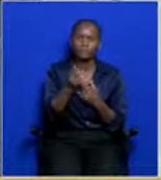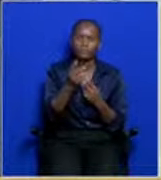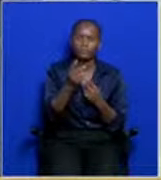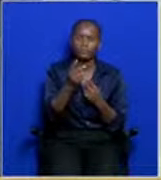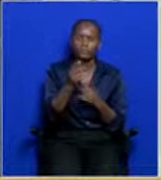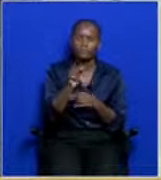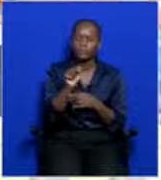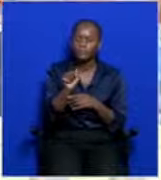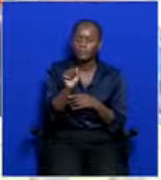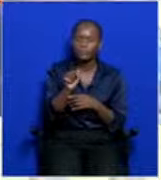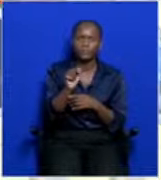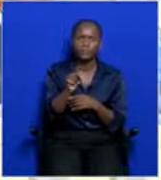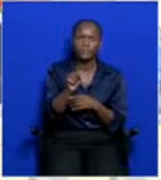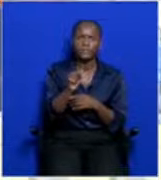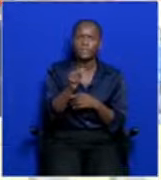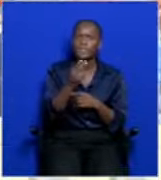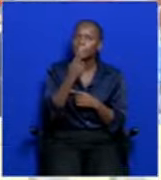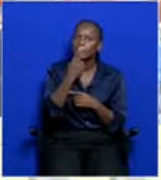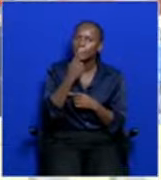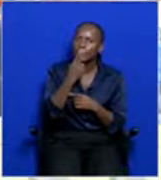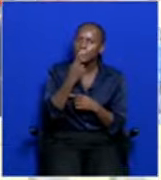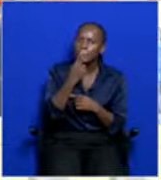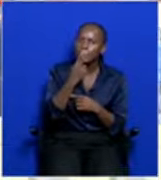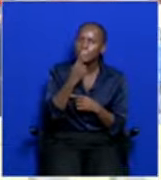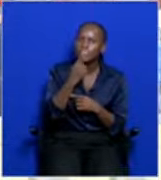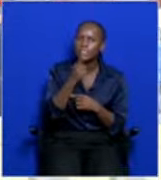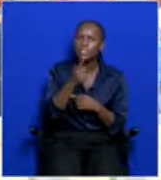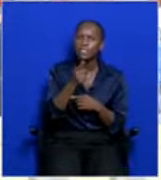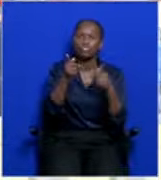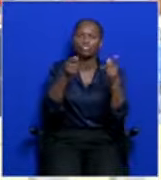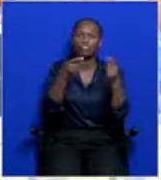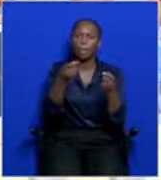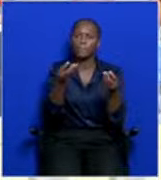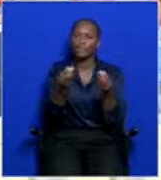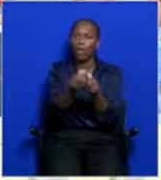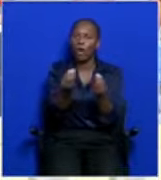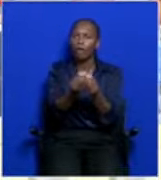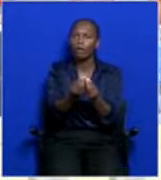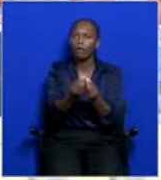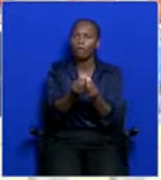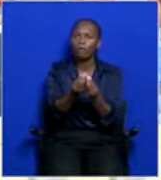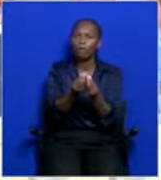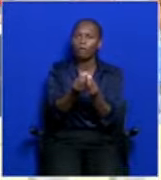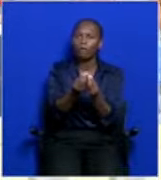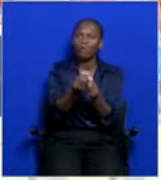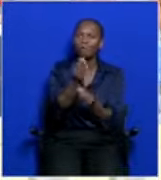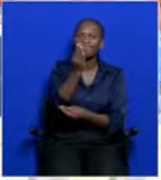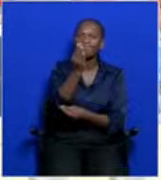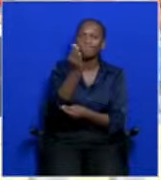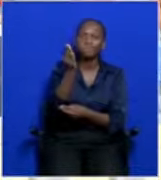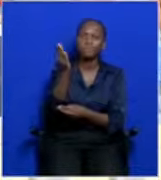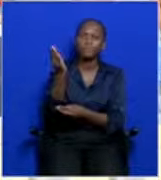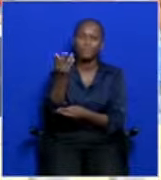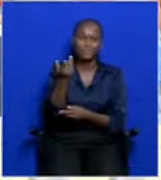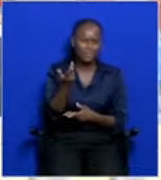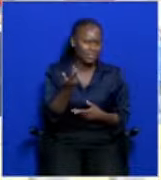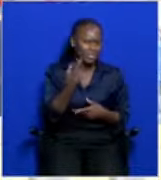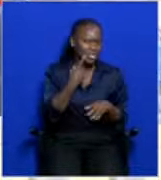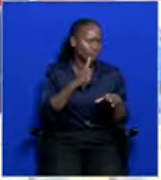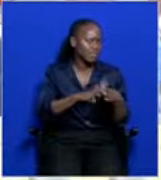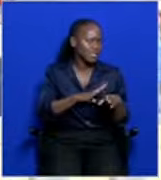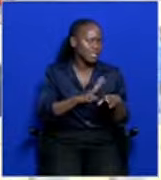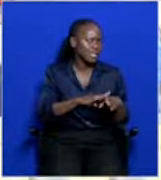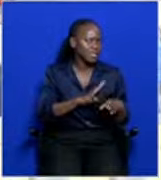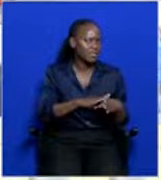shop, and what reasonable belief could there have been that these cigarettes